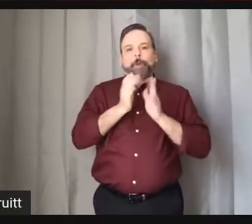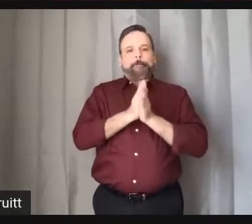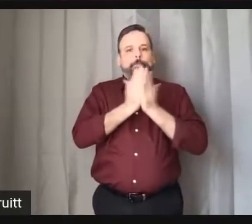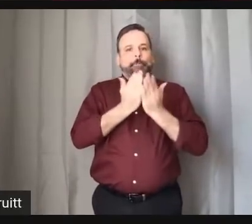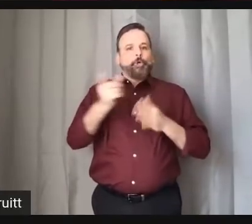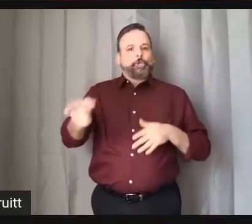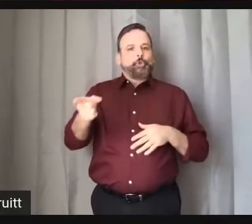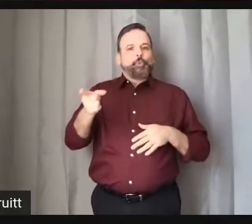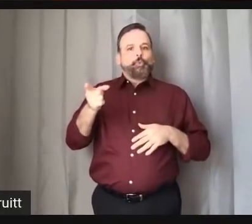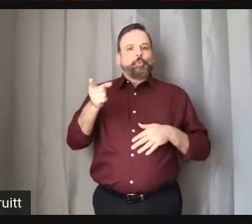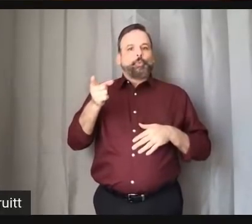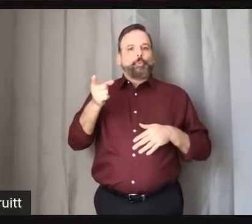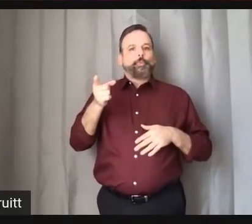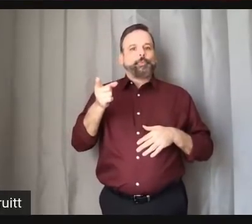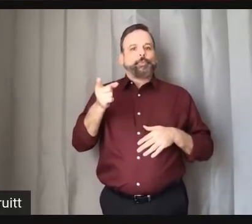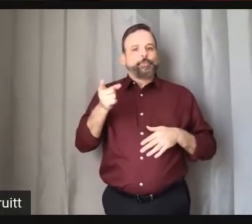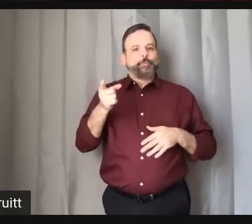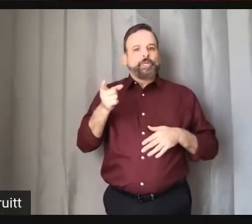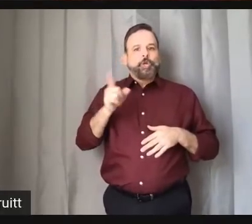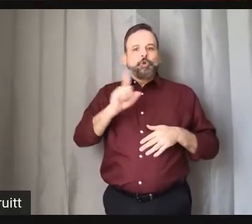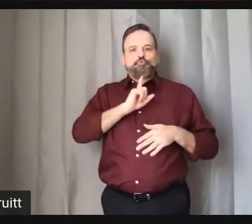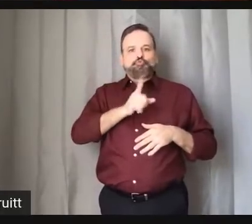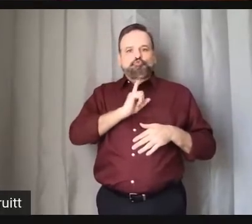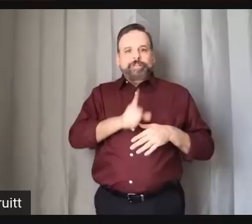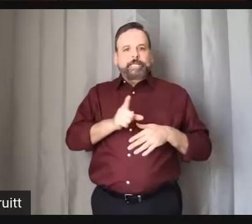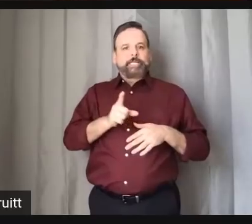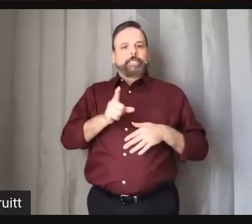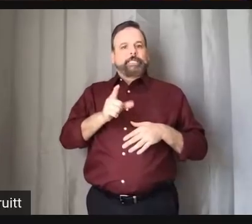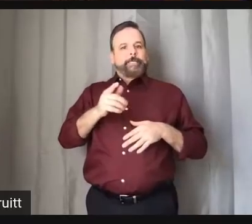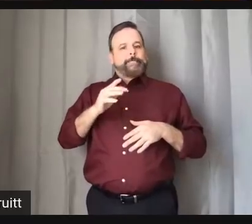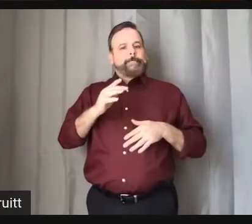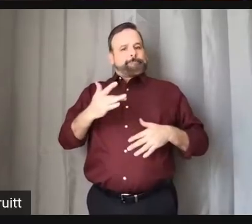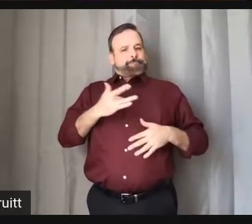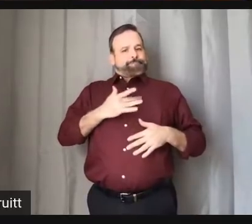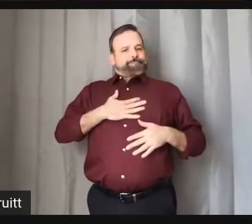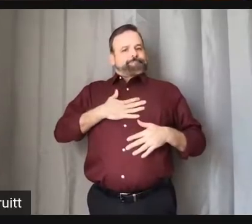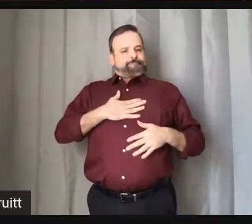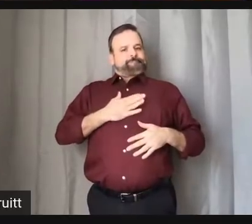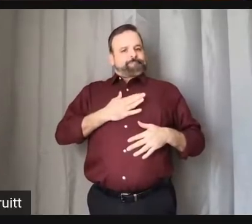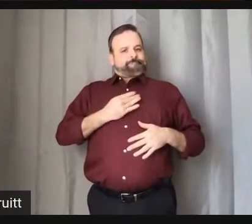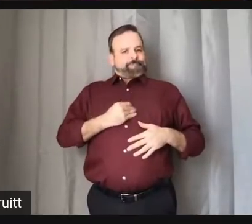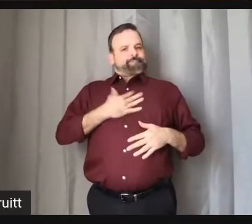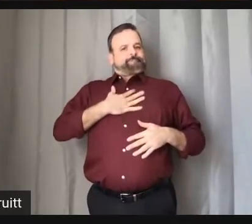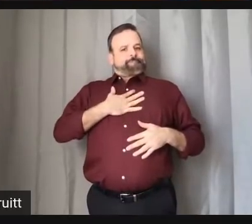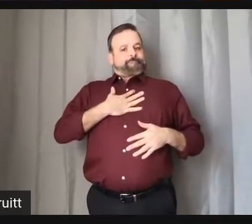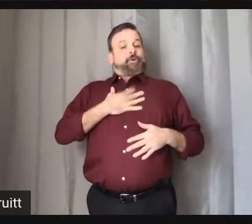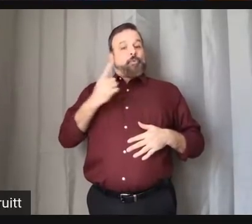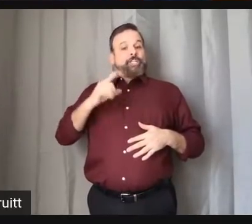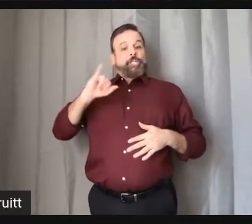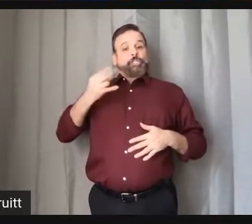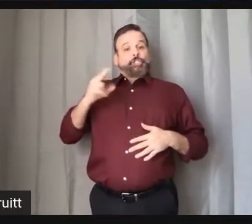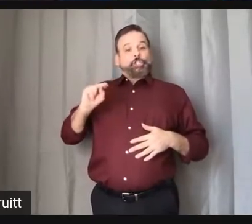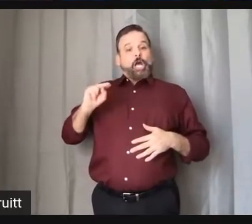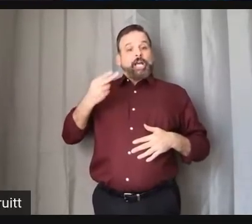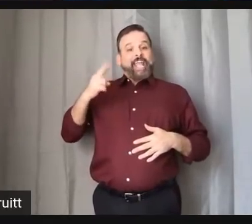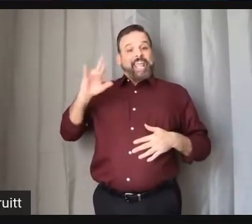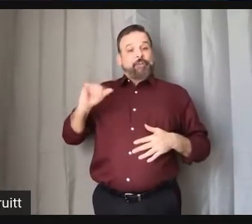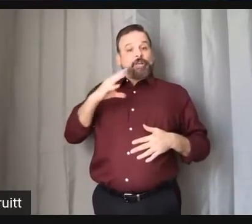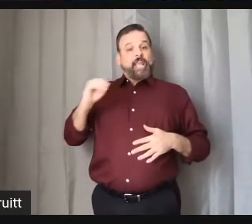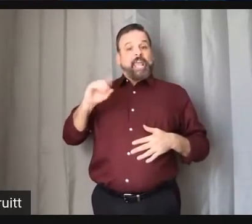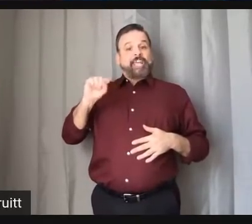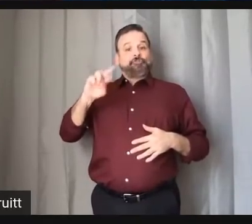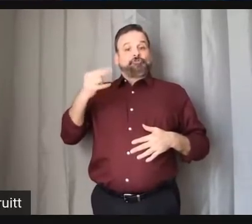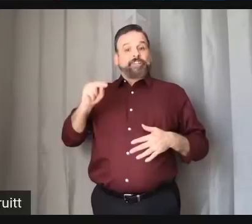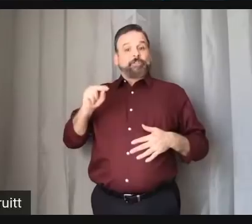you, you know, really, really spoke to you? And this is one where John Henry and Tristan are back to